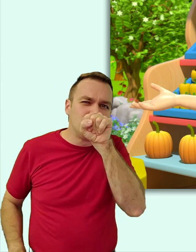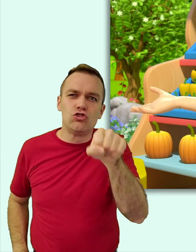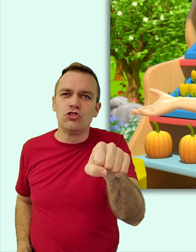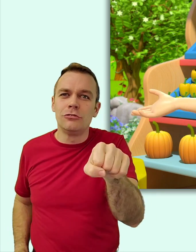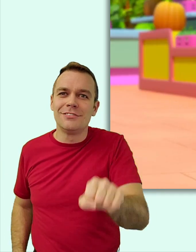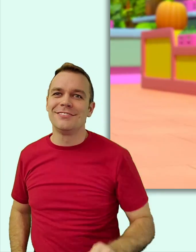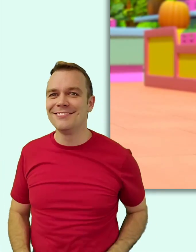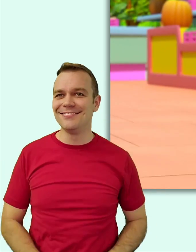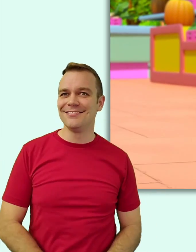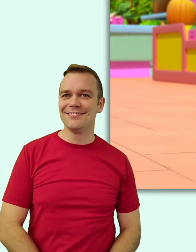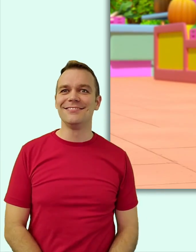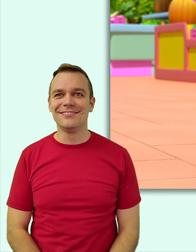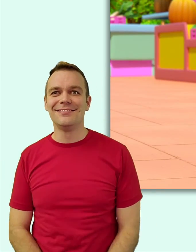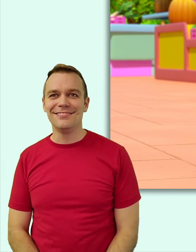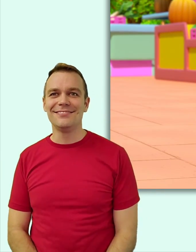yellow.